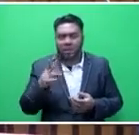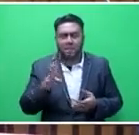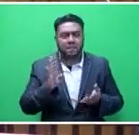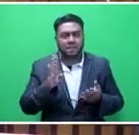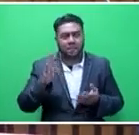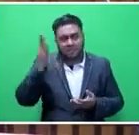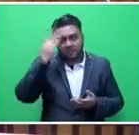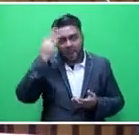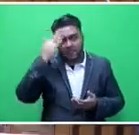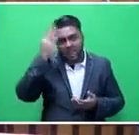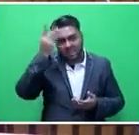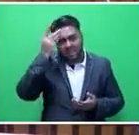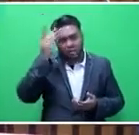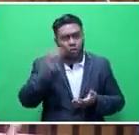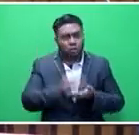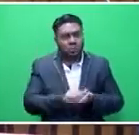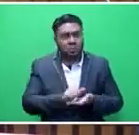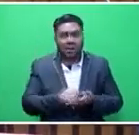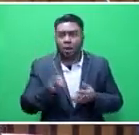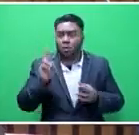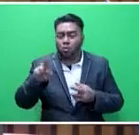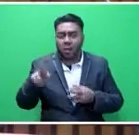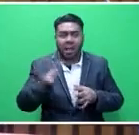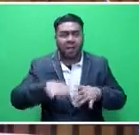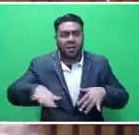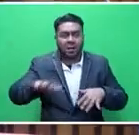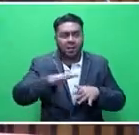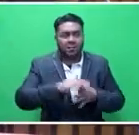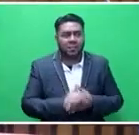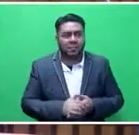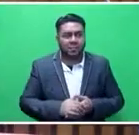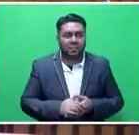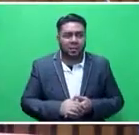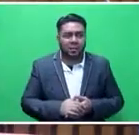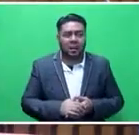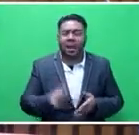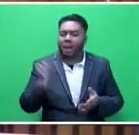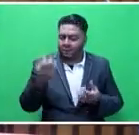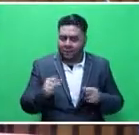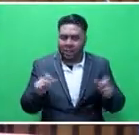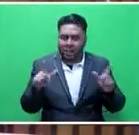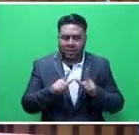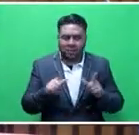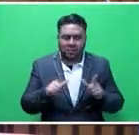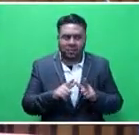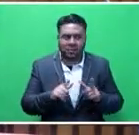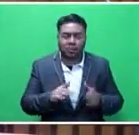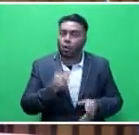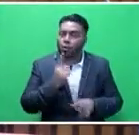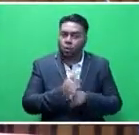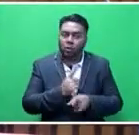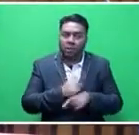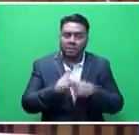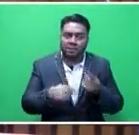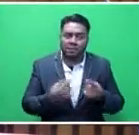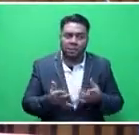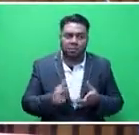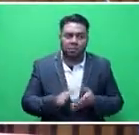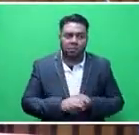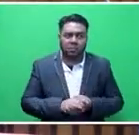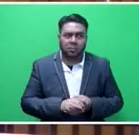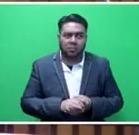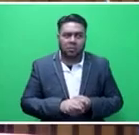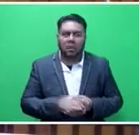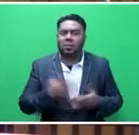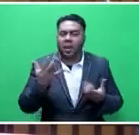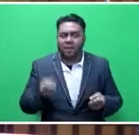dad shops around the corner, in some rural area, in some cooperative. They also have to get a license. Honorable Charlie talked about a cooperative in the outer islands. They